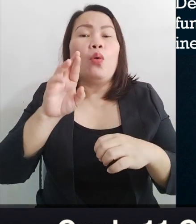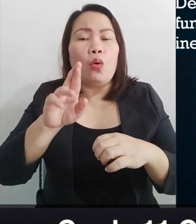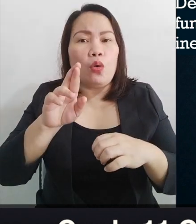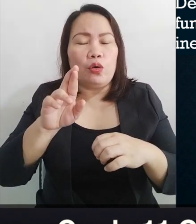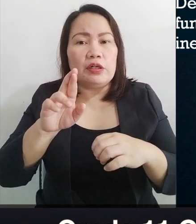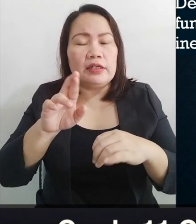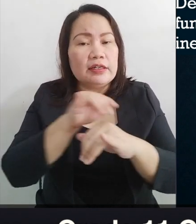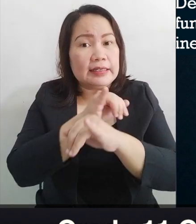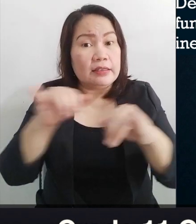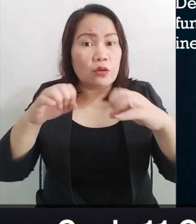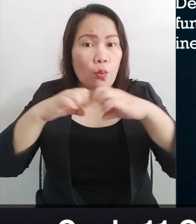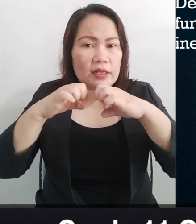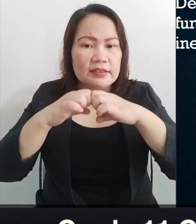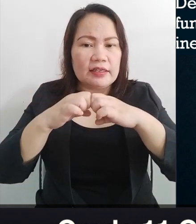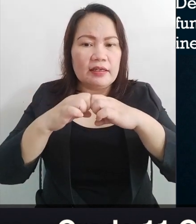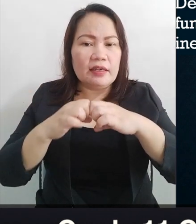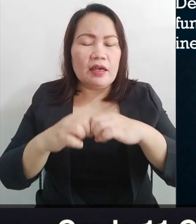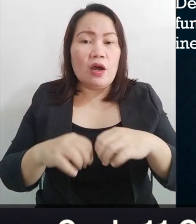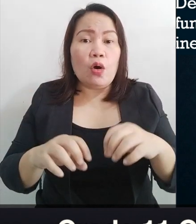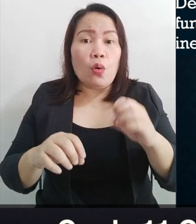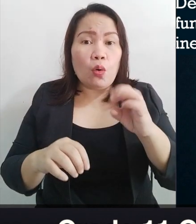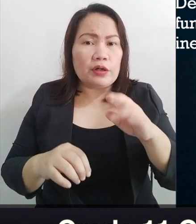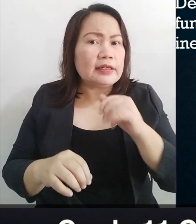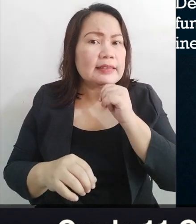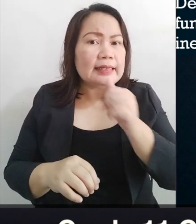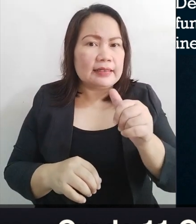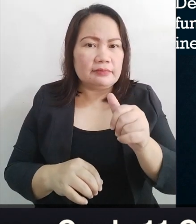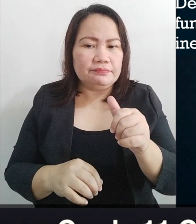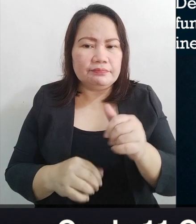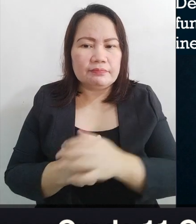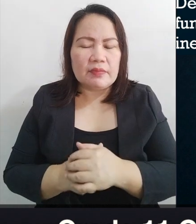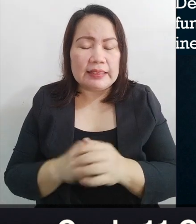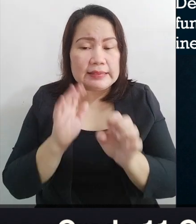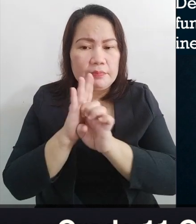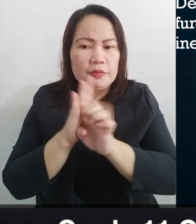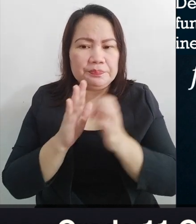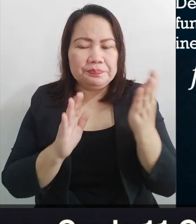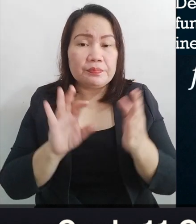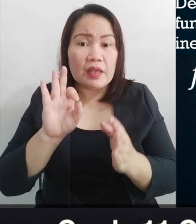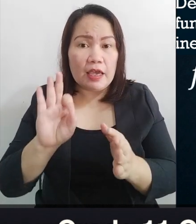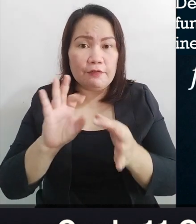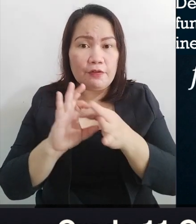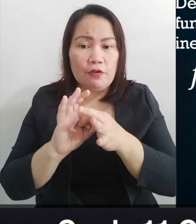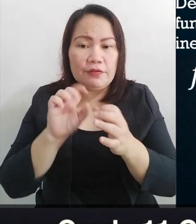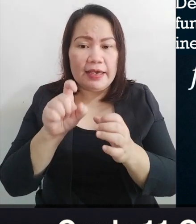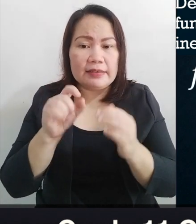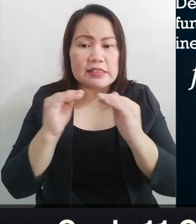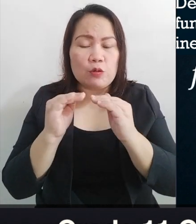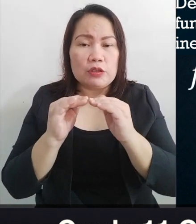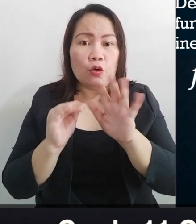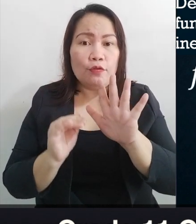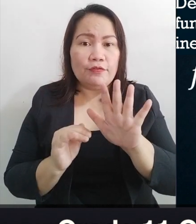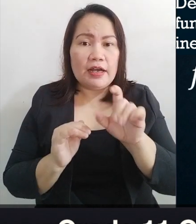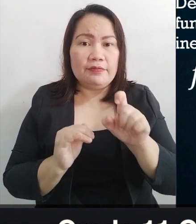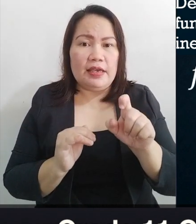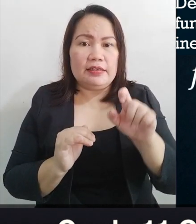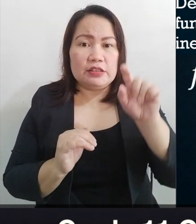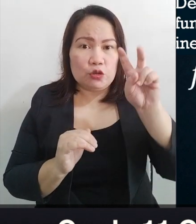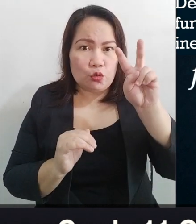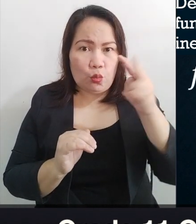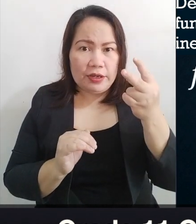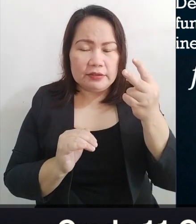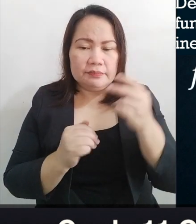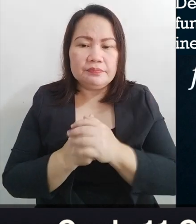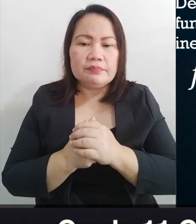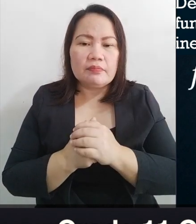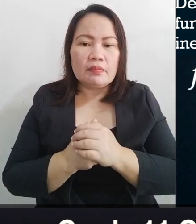equation, or an exponential inequality, or none of these. Okay, for example, we have f of x is